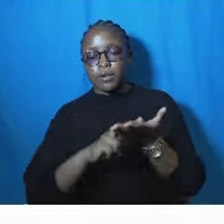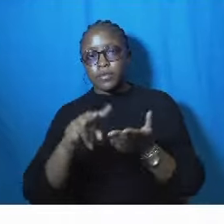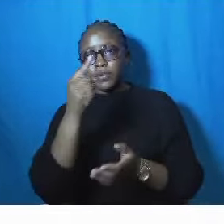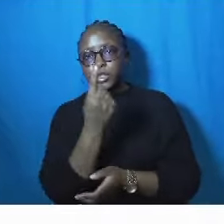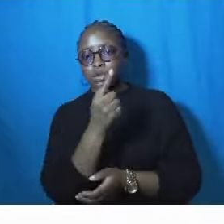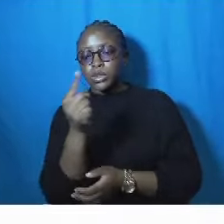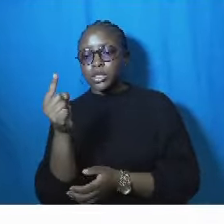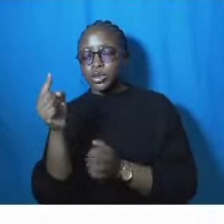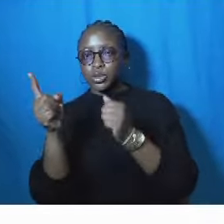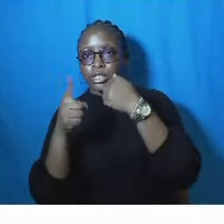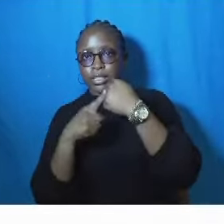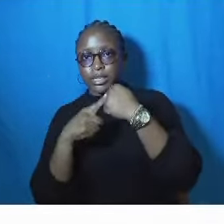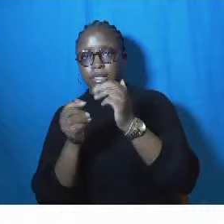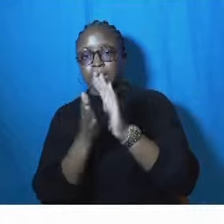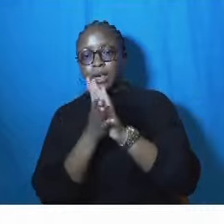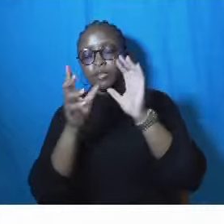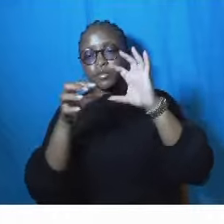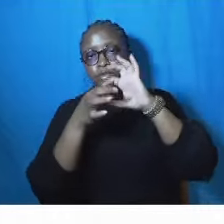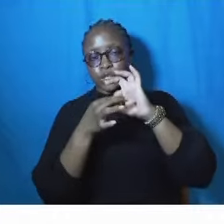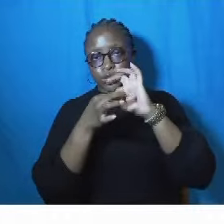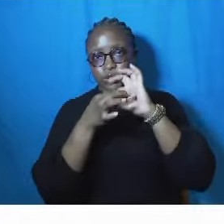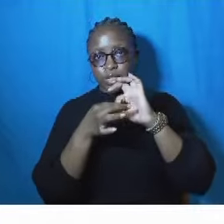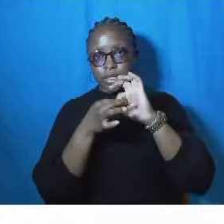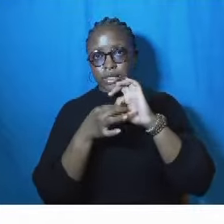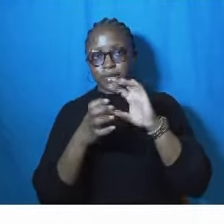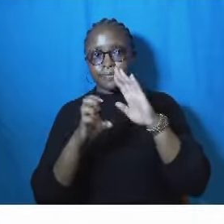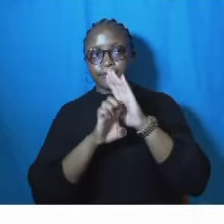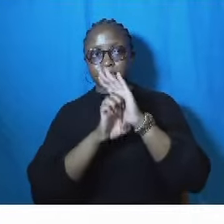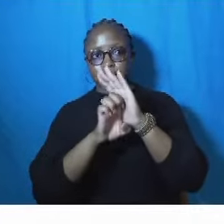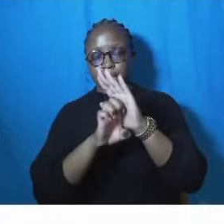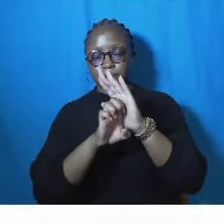have unity example.